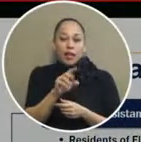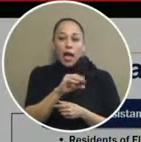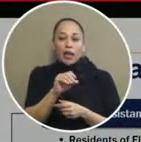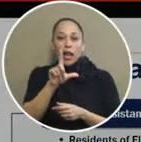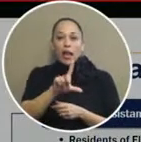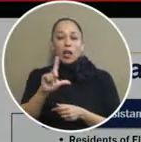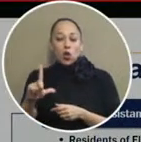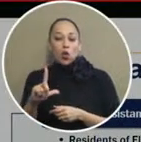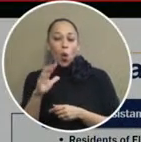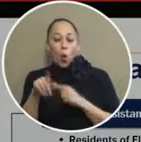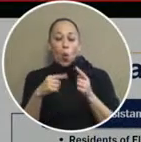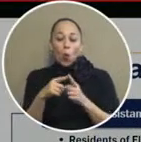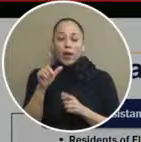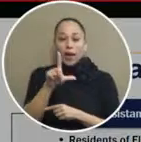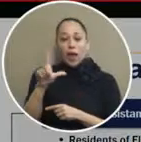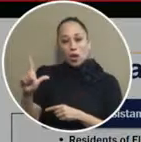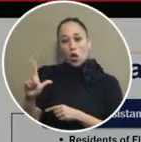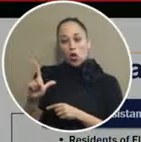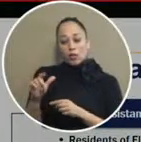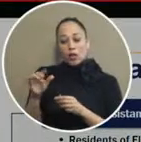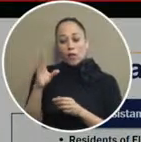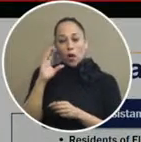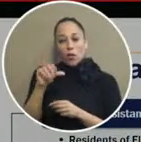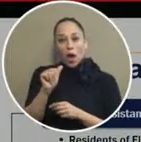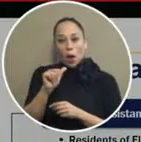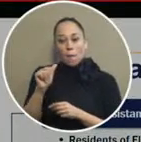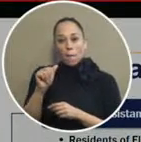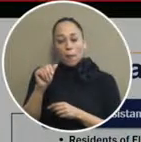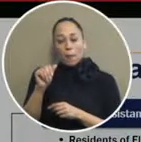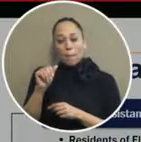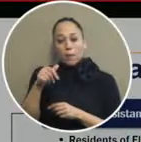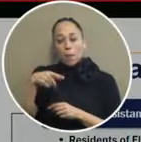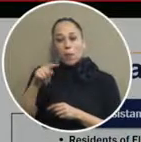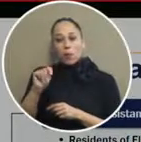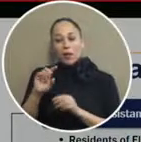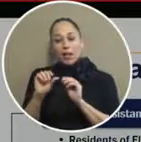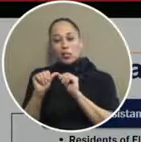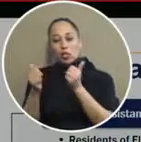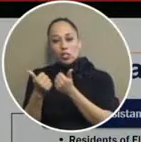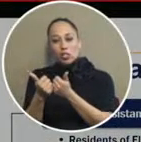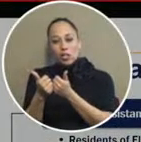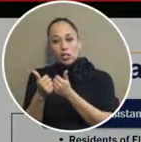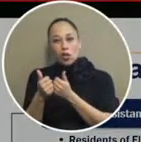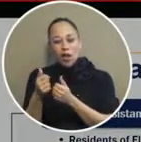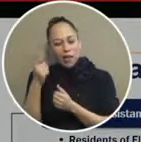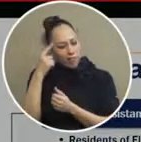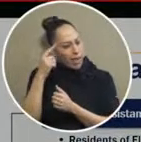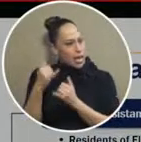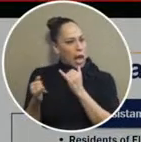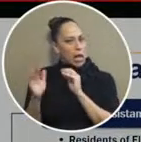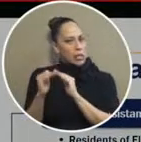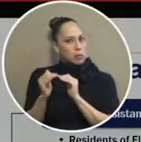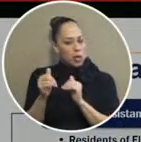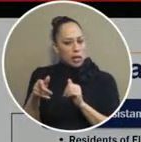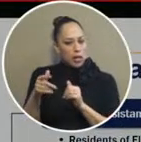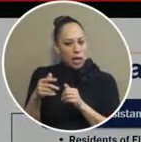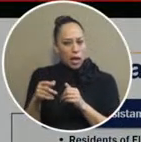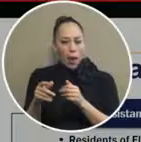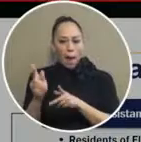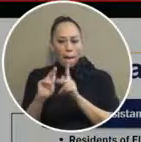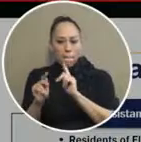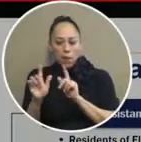landlords, because landlords, you heard from the Apartment Association, I think at the last meeting, where as tenants don't pay